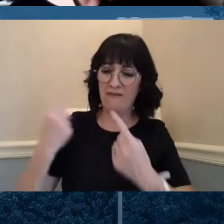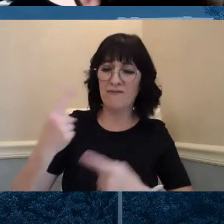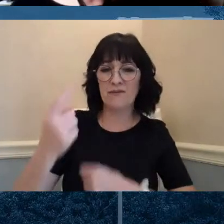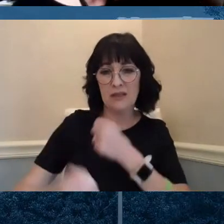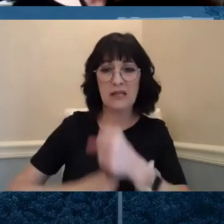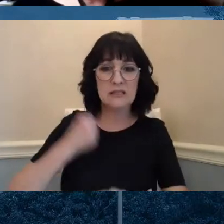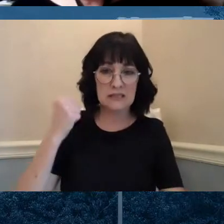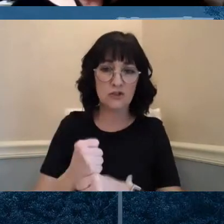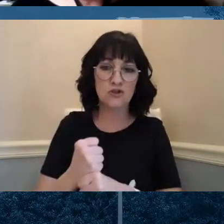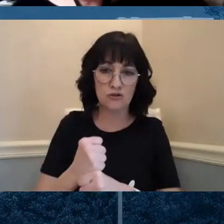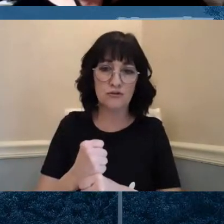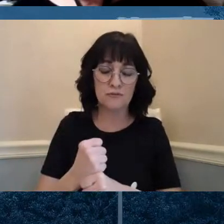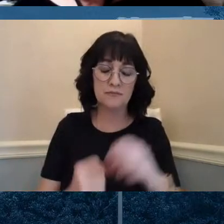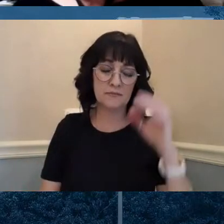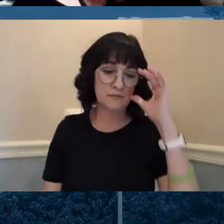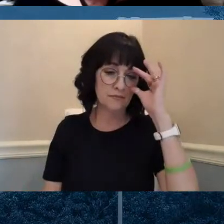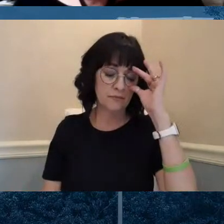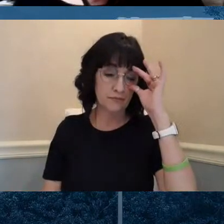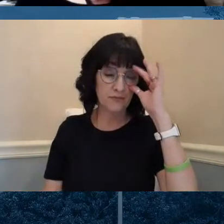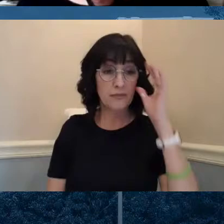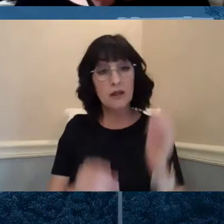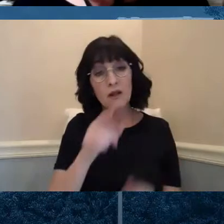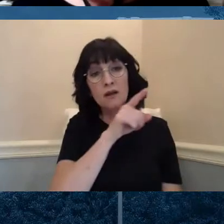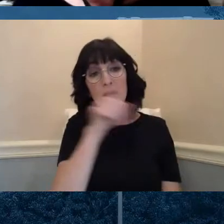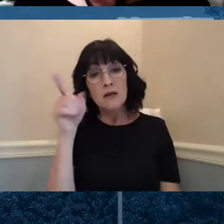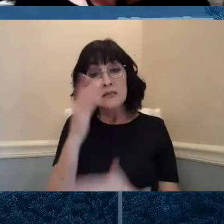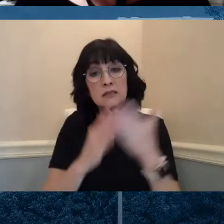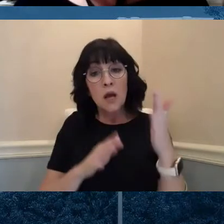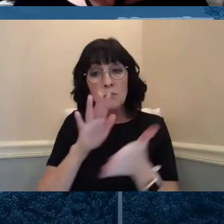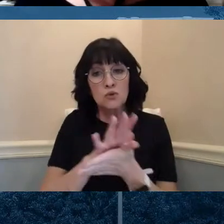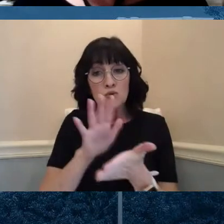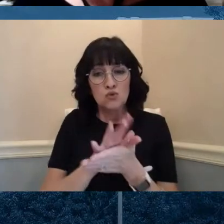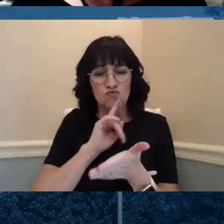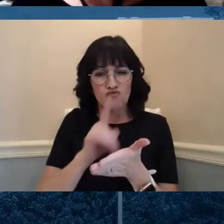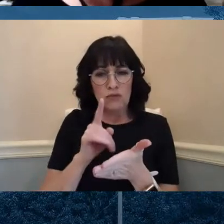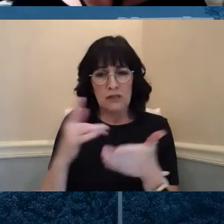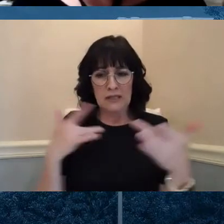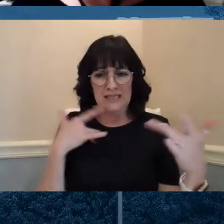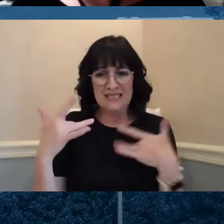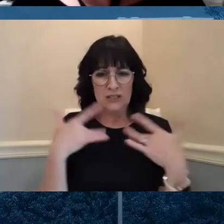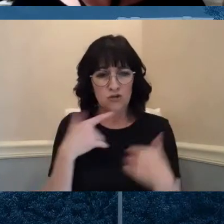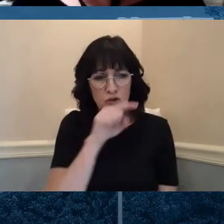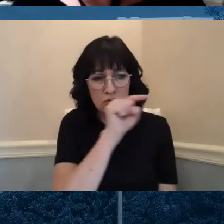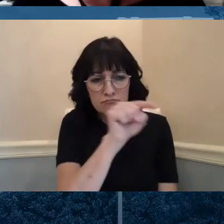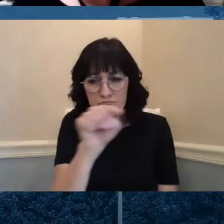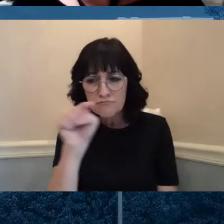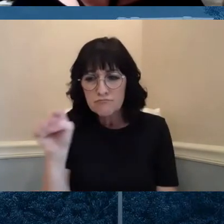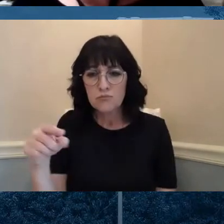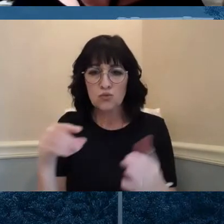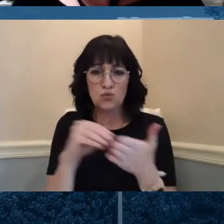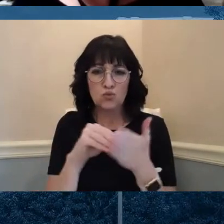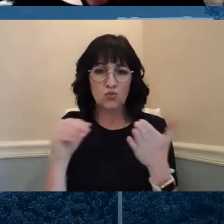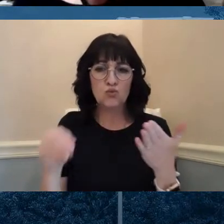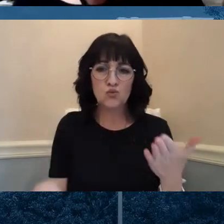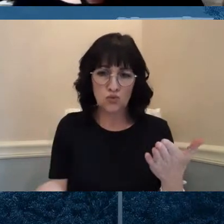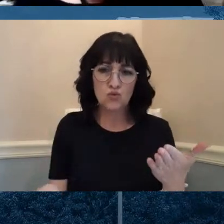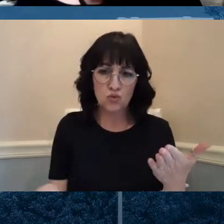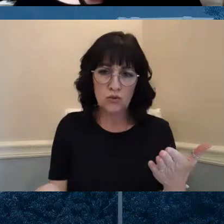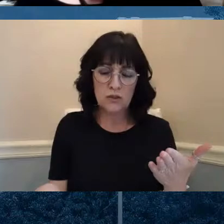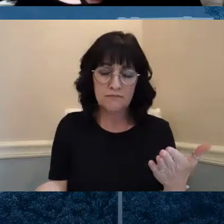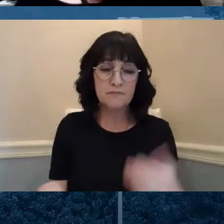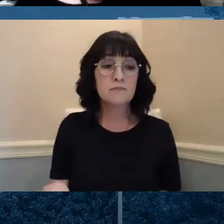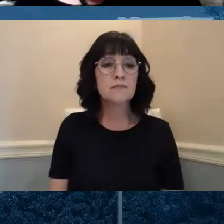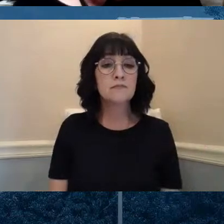they are concerned and work with on a daily basis, and address that unfinished learning that has been created by